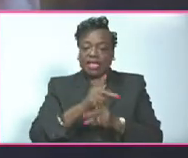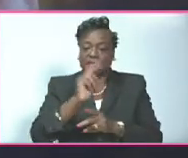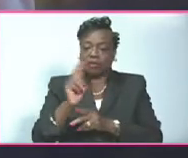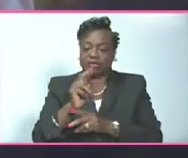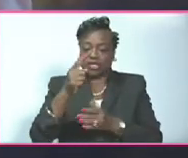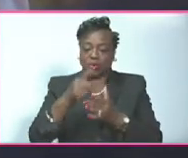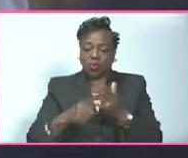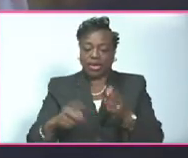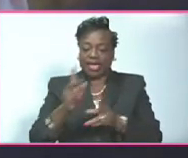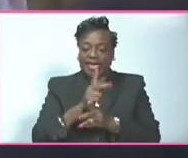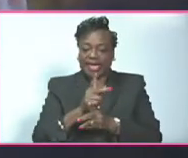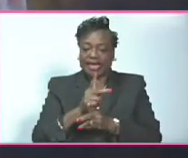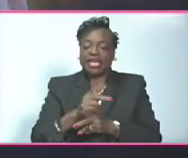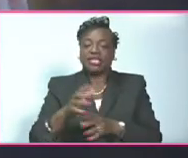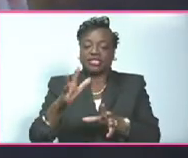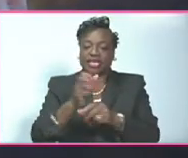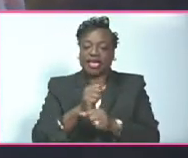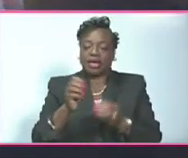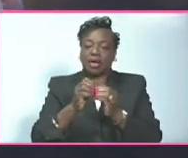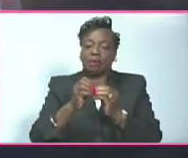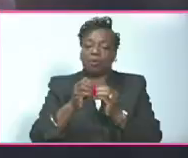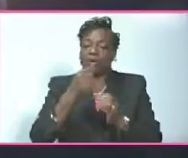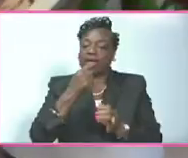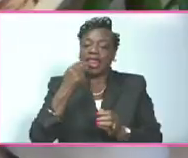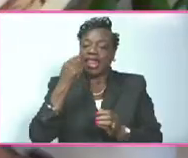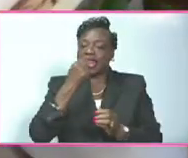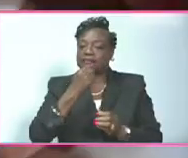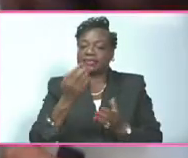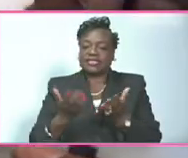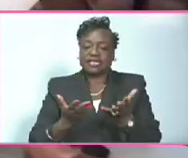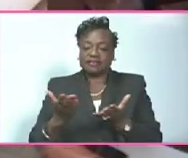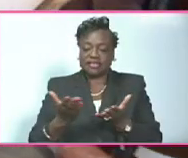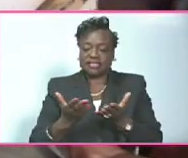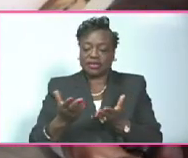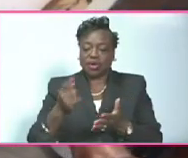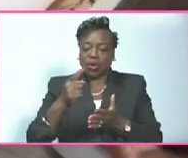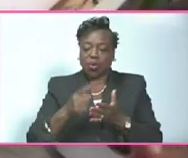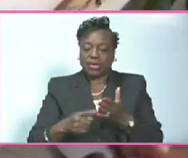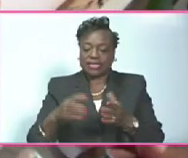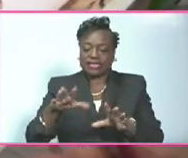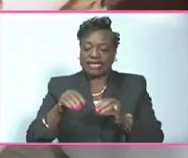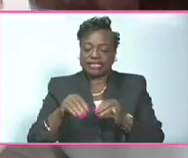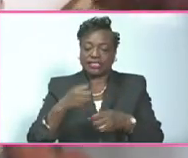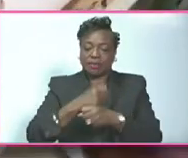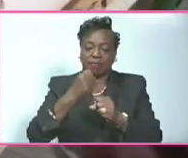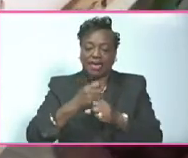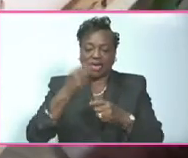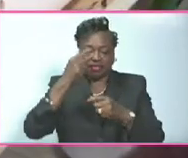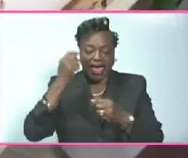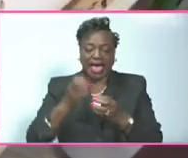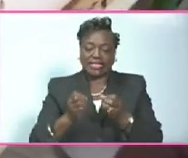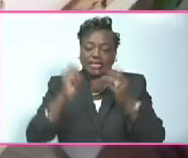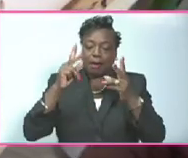get more lip service on what it takes to make eyes pop. Keishla Adderley, ZNS Network News.